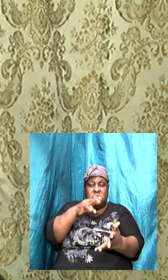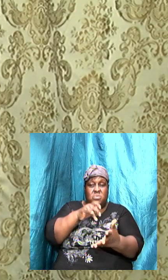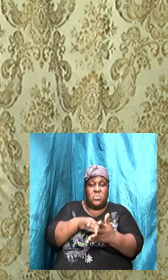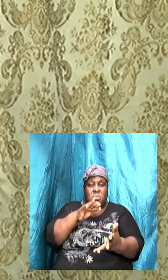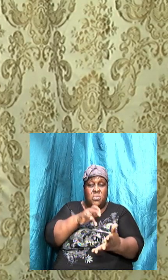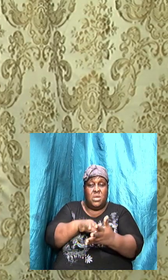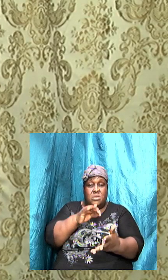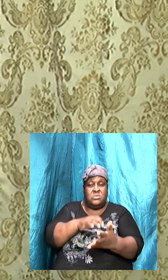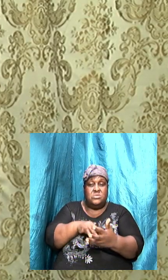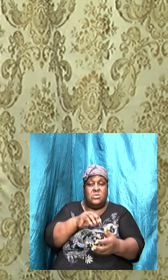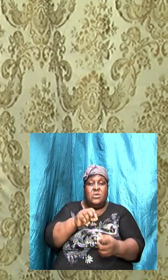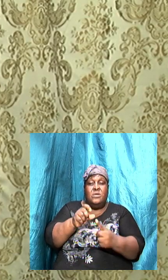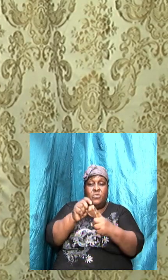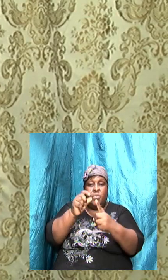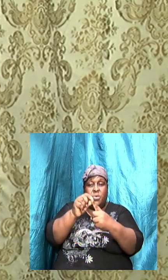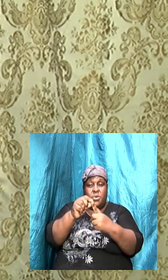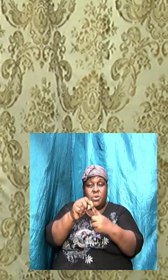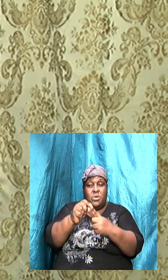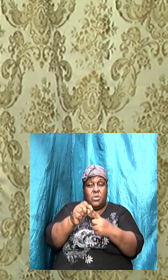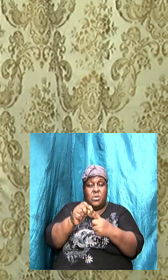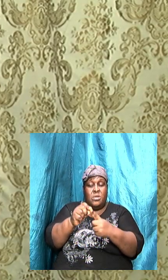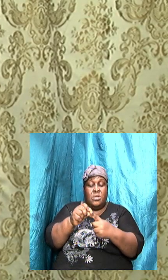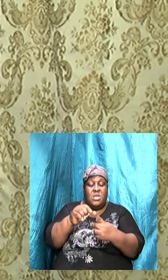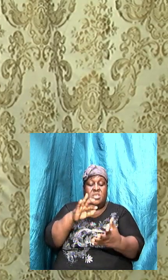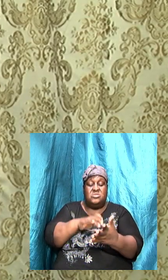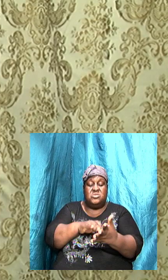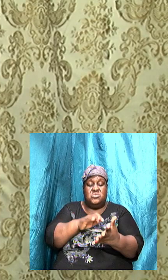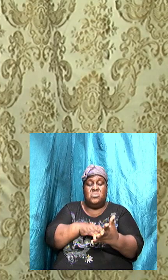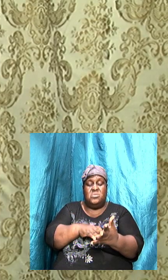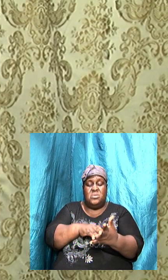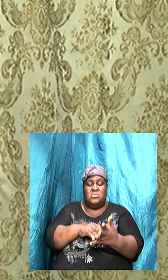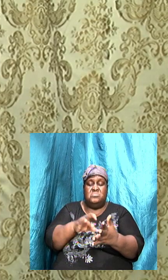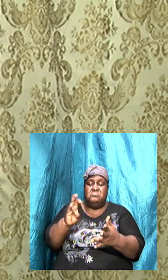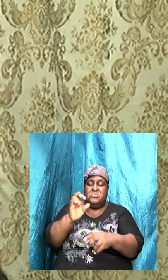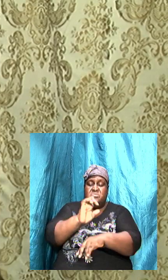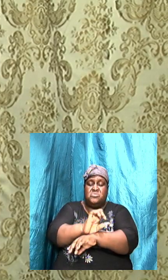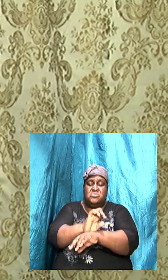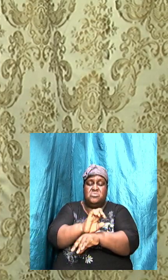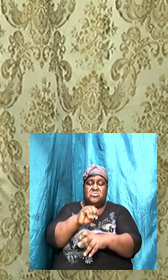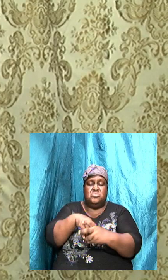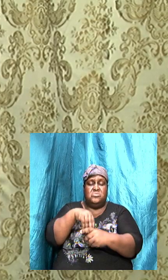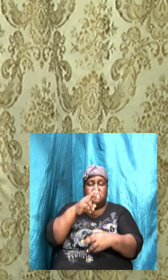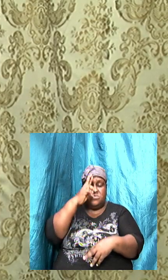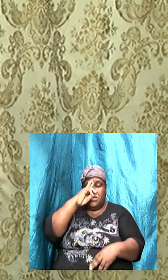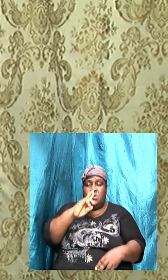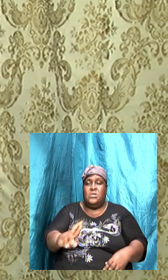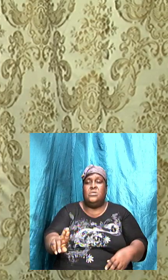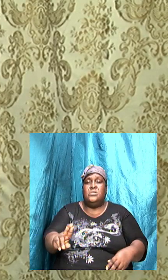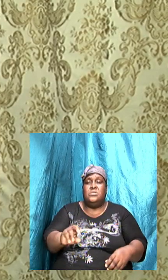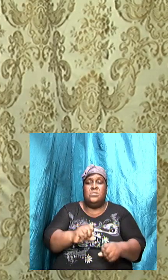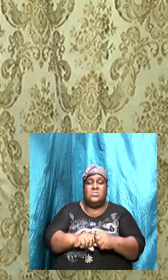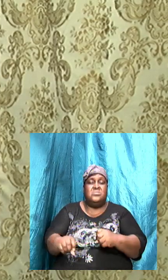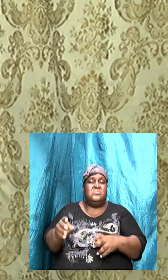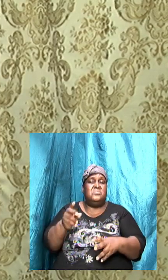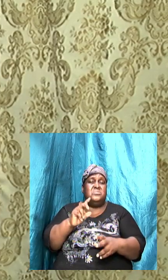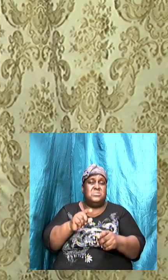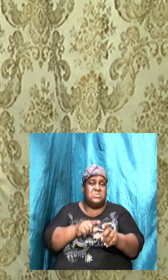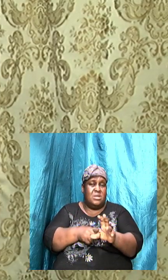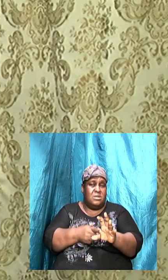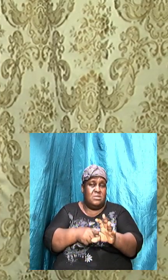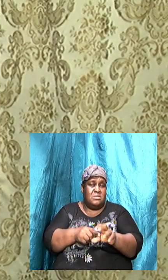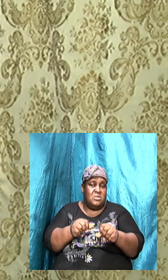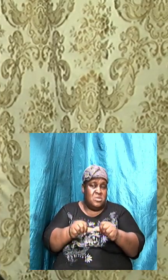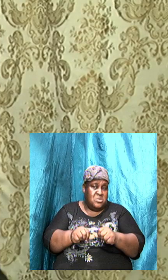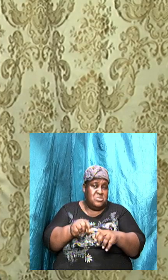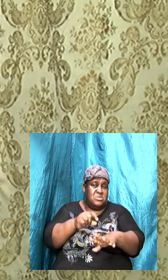looking and studying the seven churches in Revelation. And so since we started, we have been spending time looking